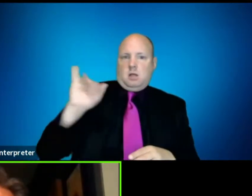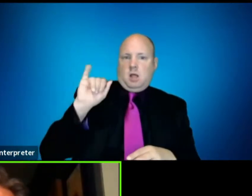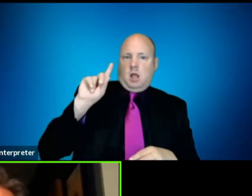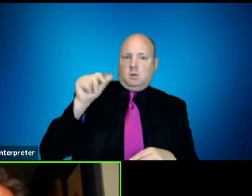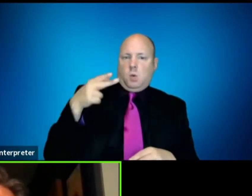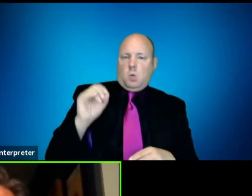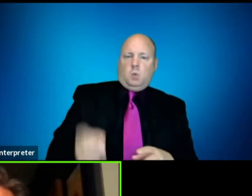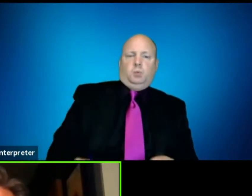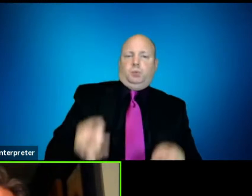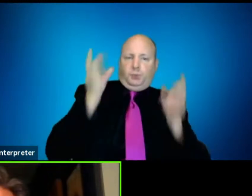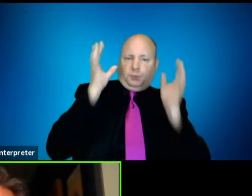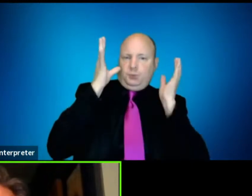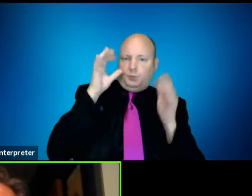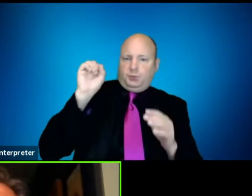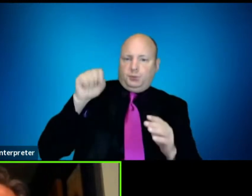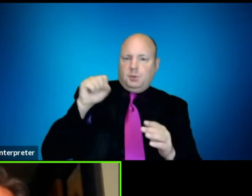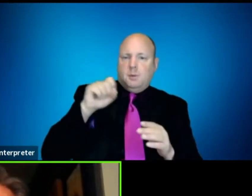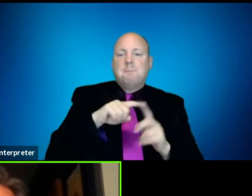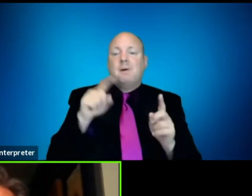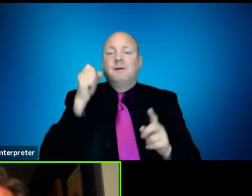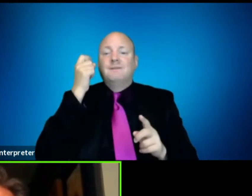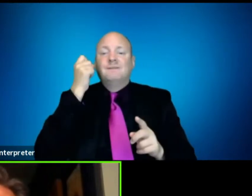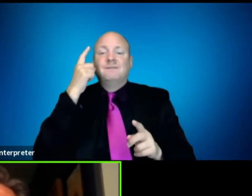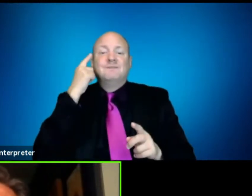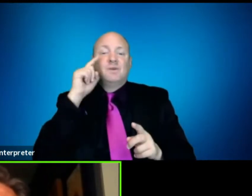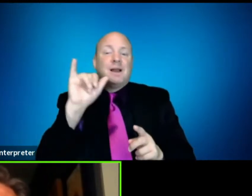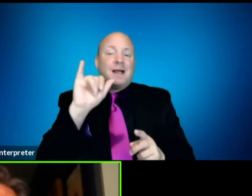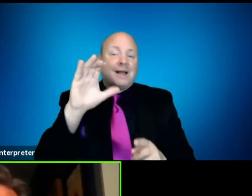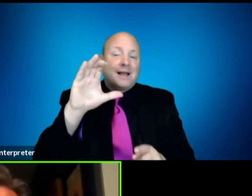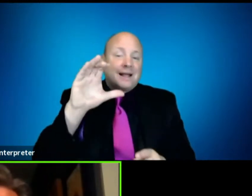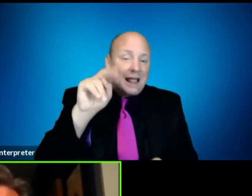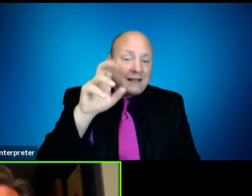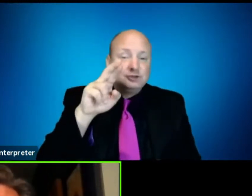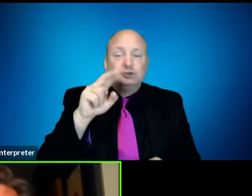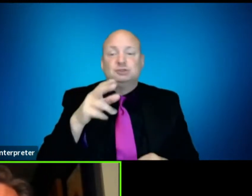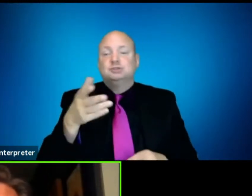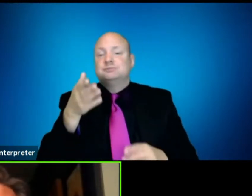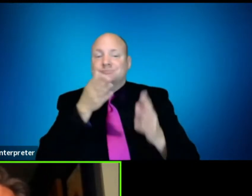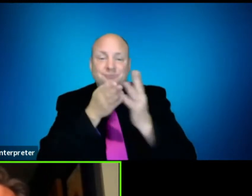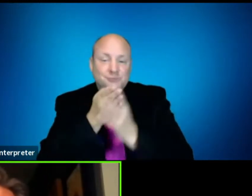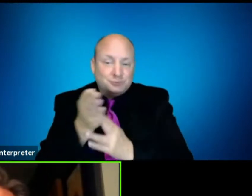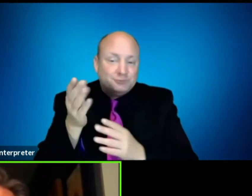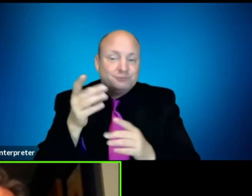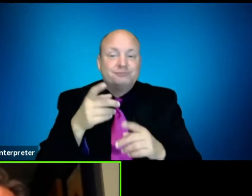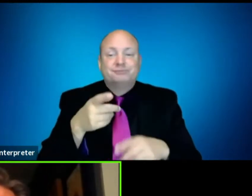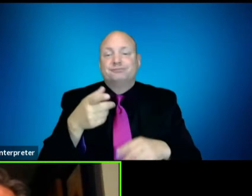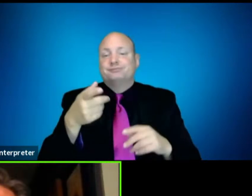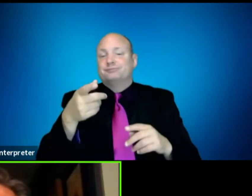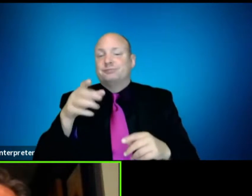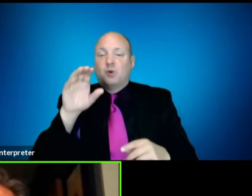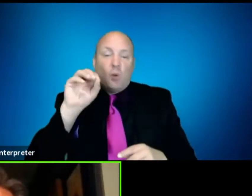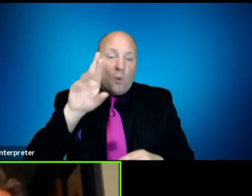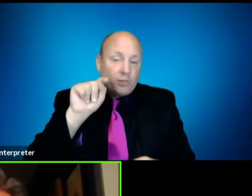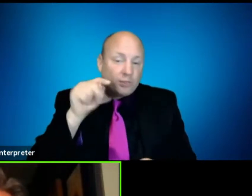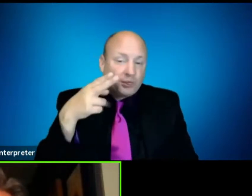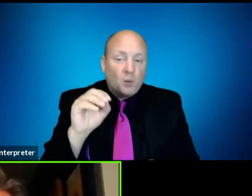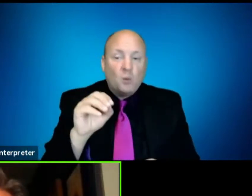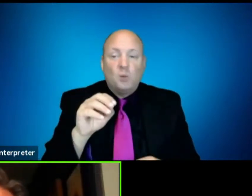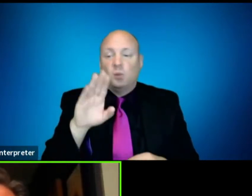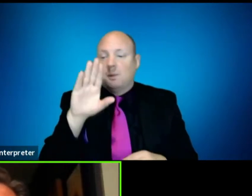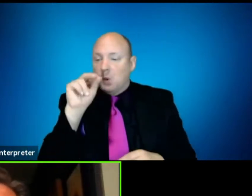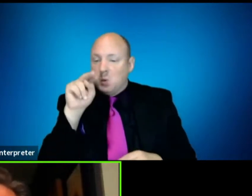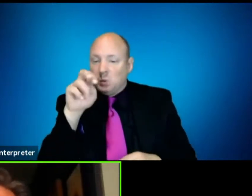staging of cancer to determine next steps, those orthopedic procedures that keep people out of pain, and some other routine care is just not happening right